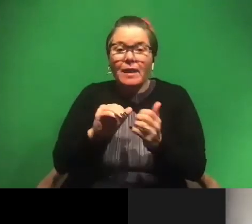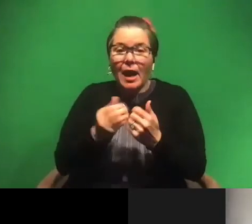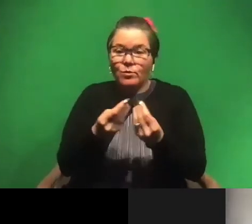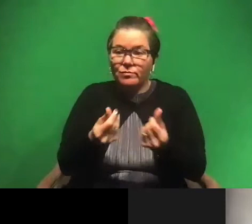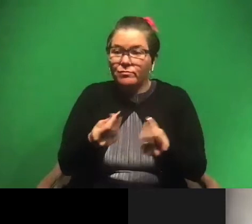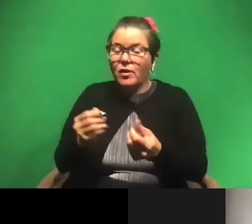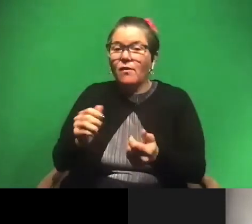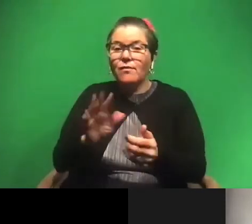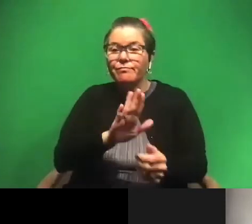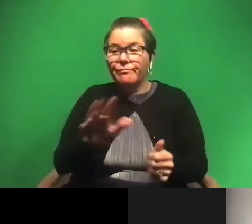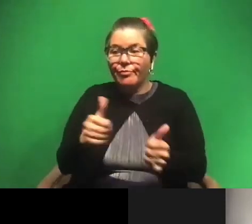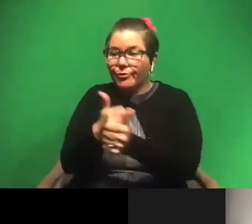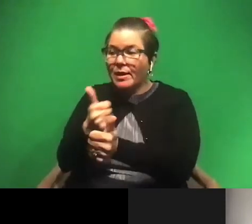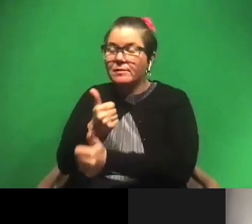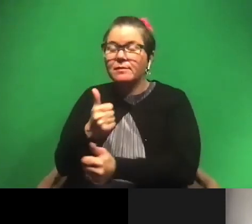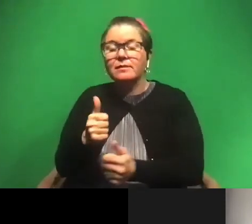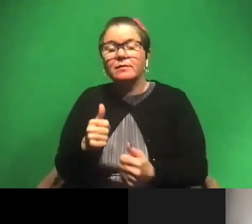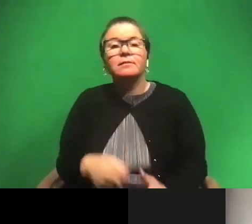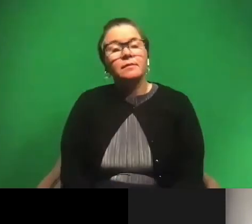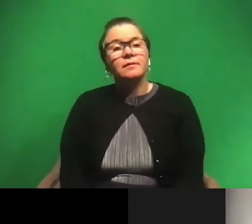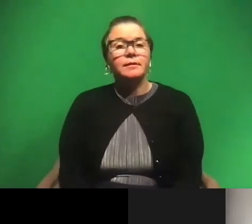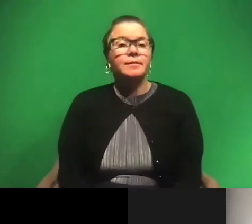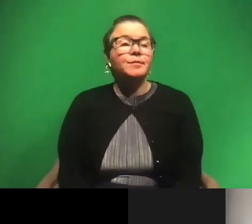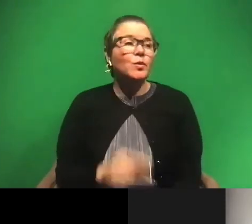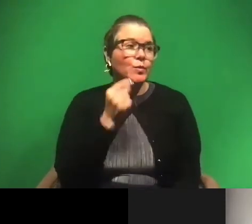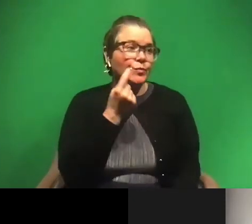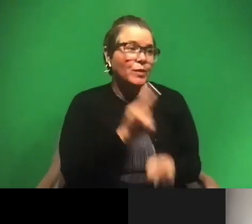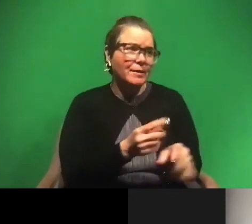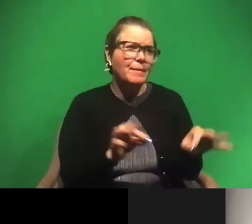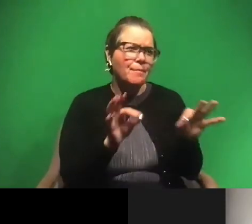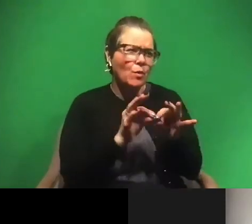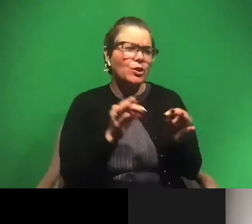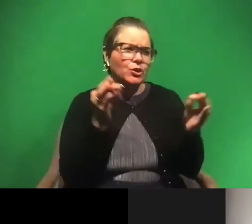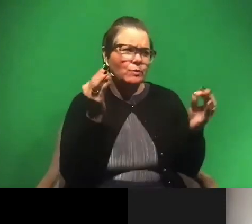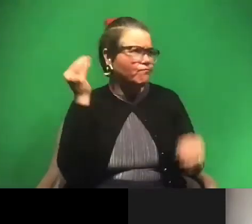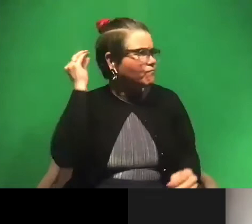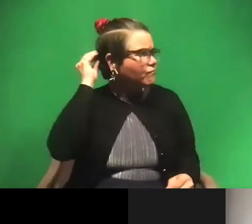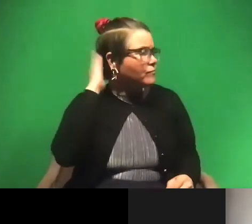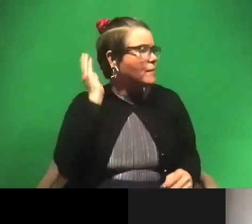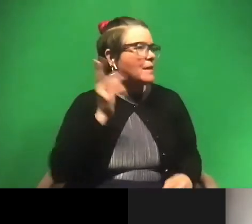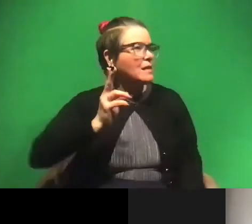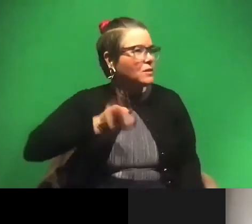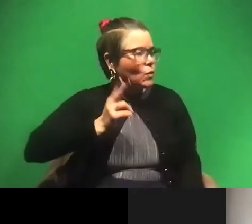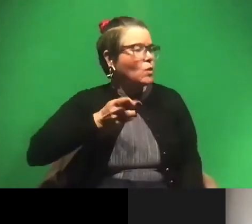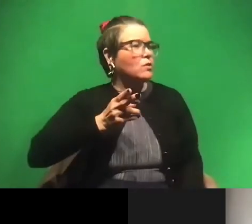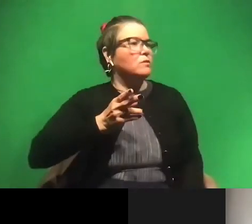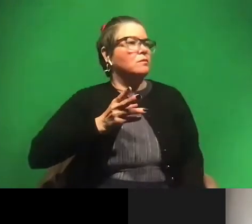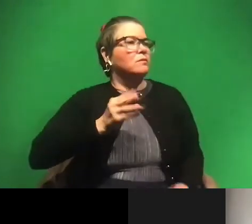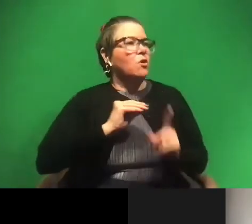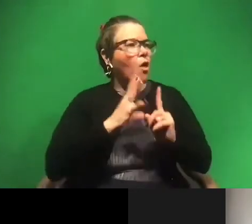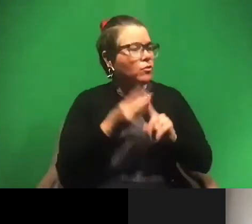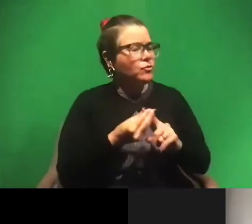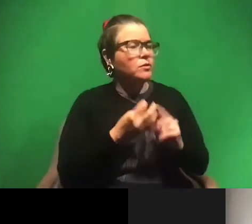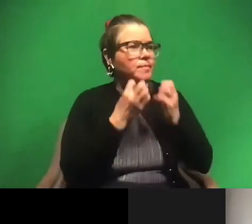out there. Cool. Yeah, that's a really important thing to take into consideration, like the historical importance to